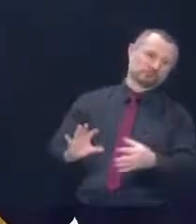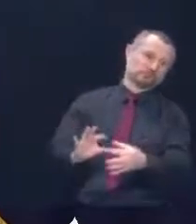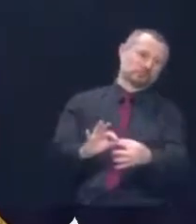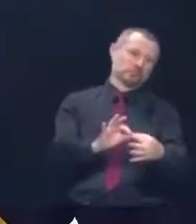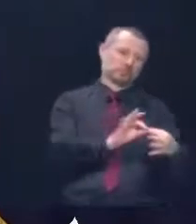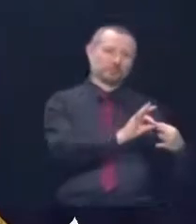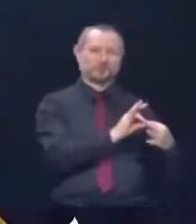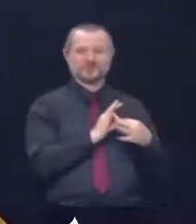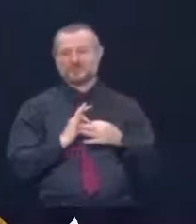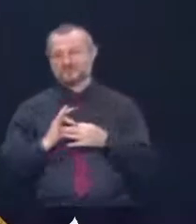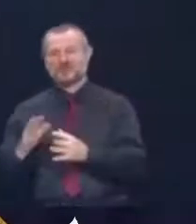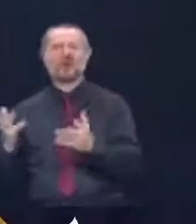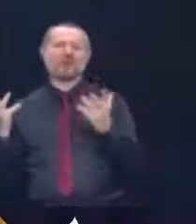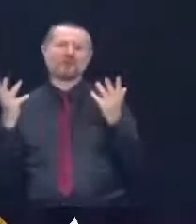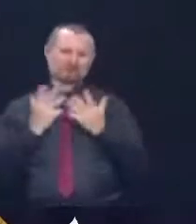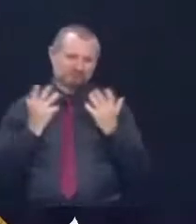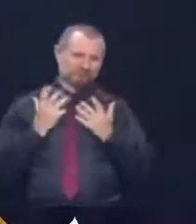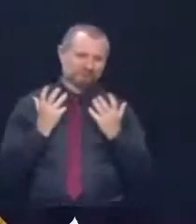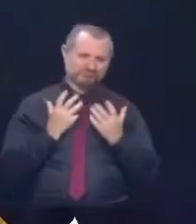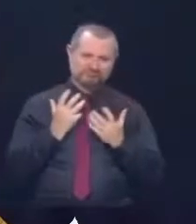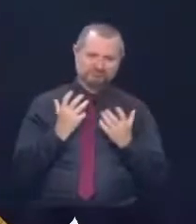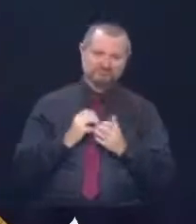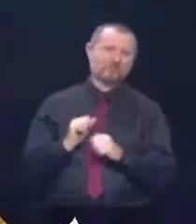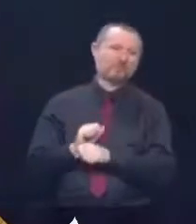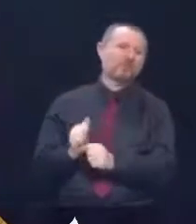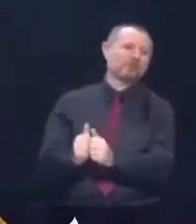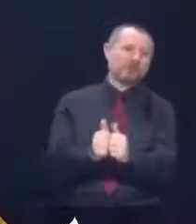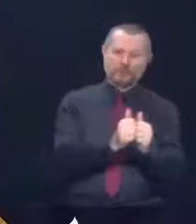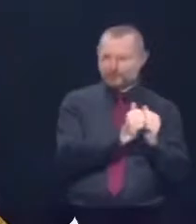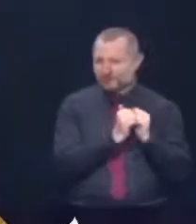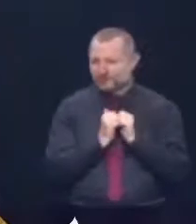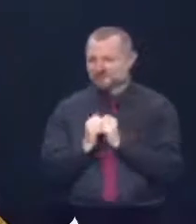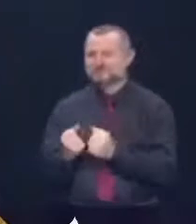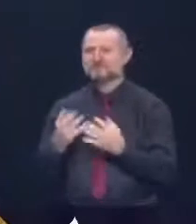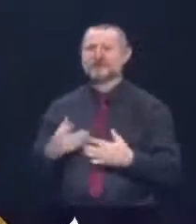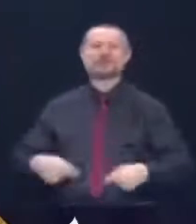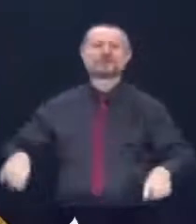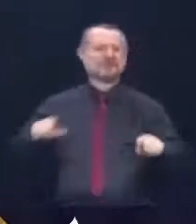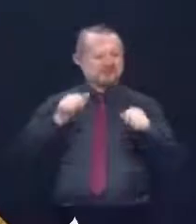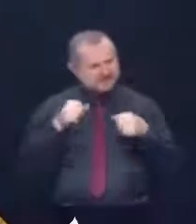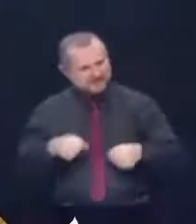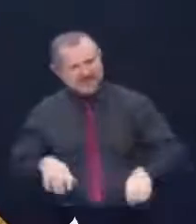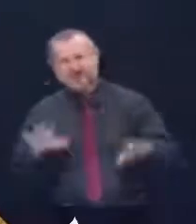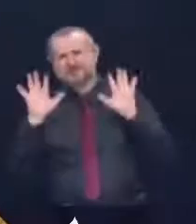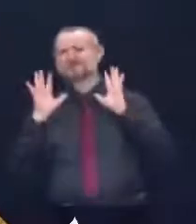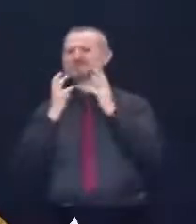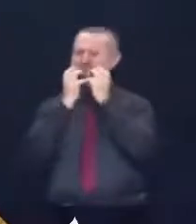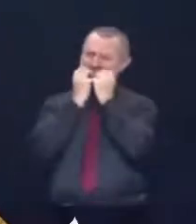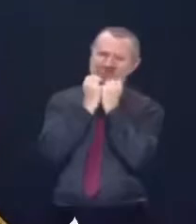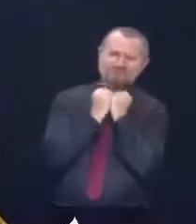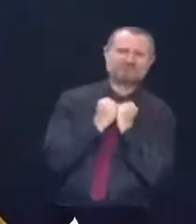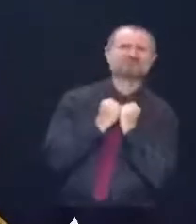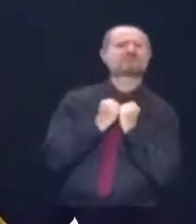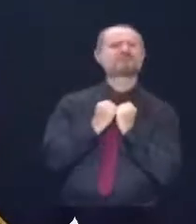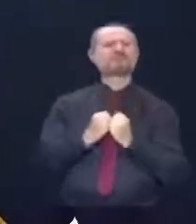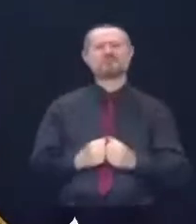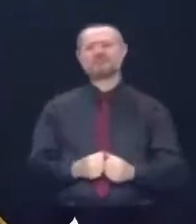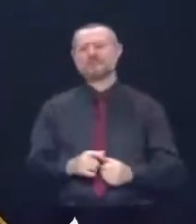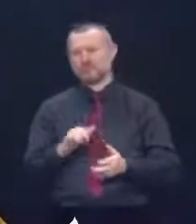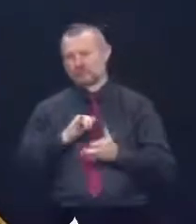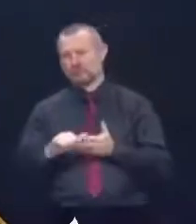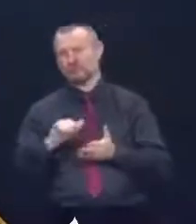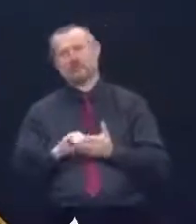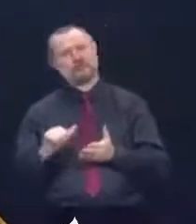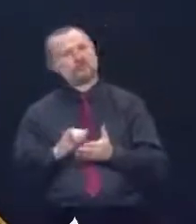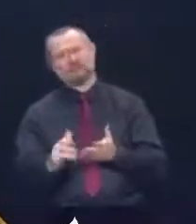best, how they can come together and how they can sacrifice and how good they can be, especially in New York.